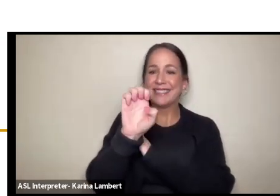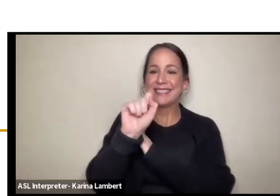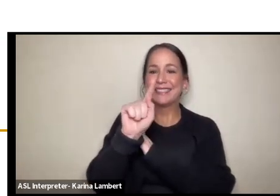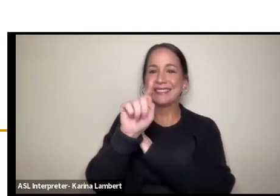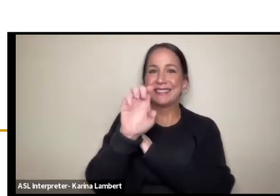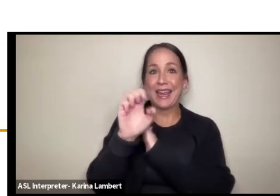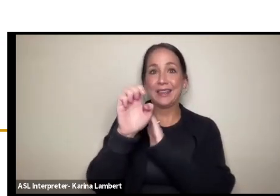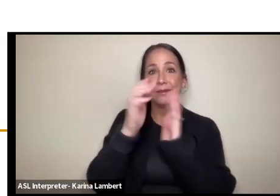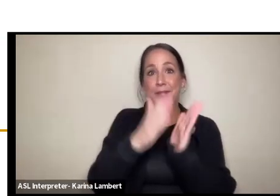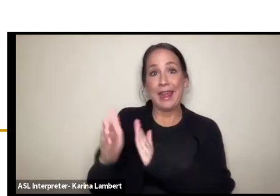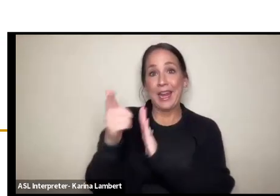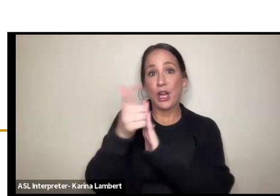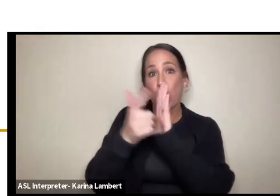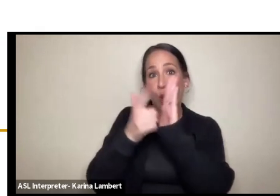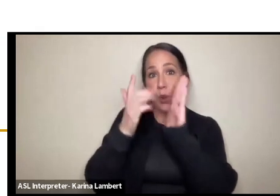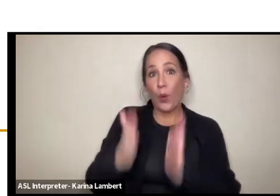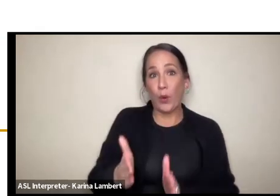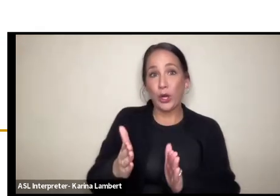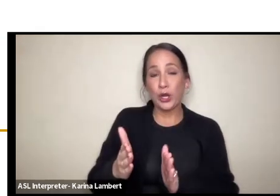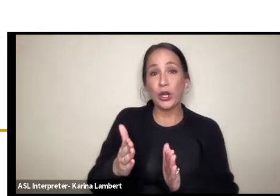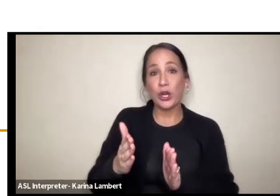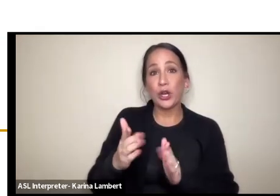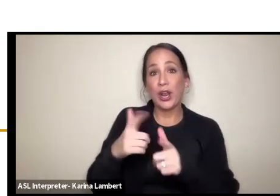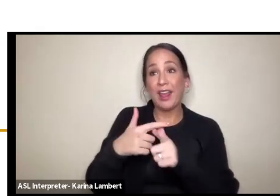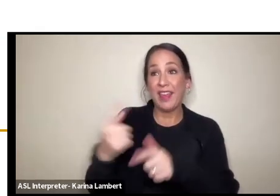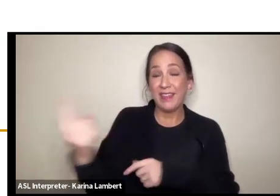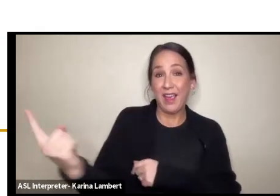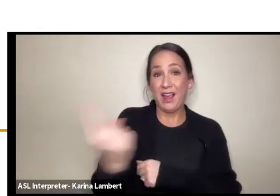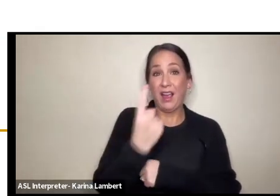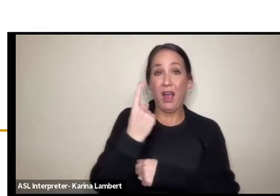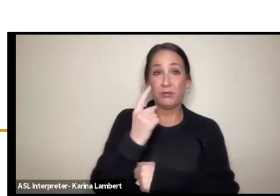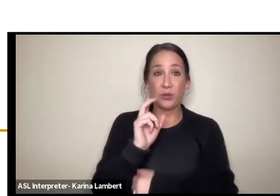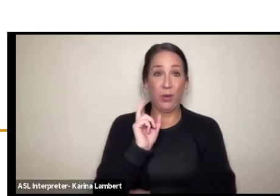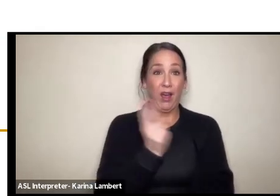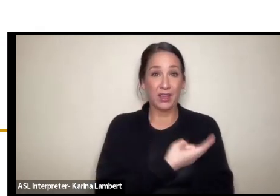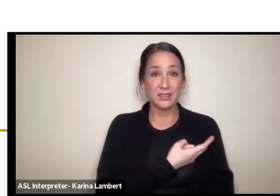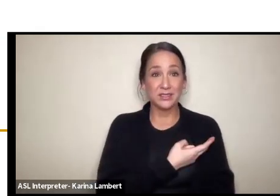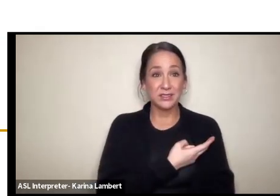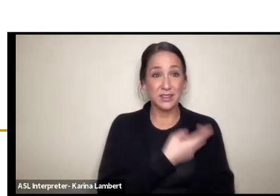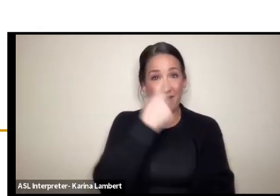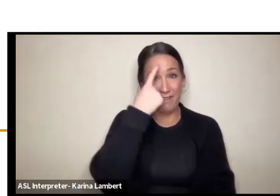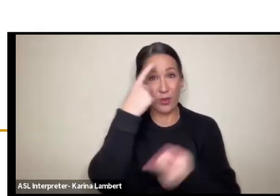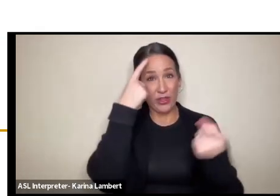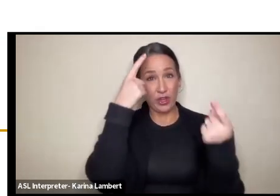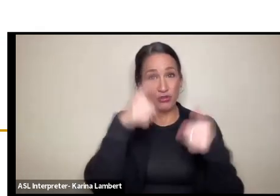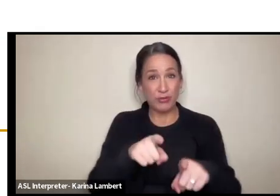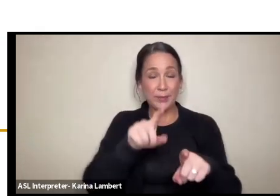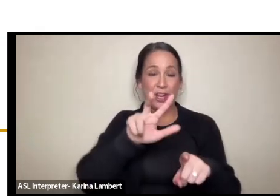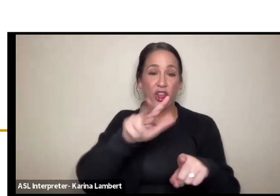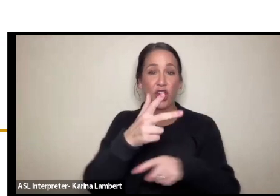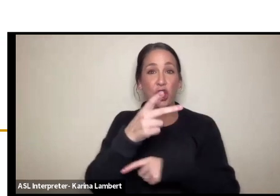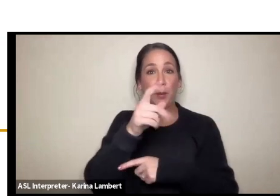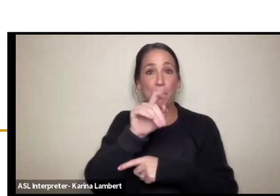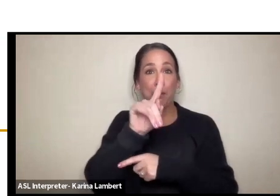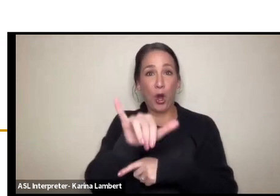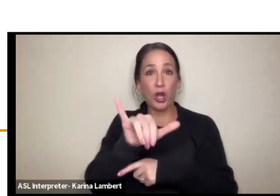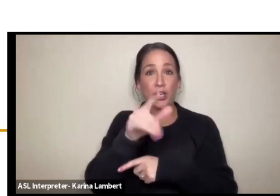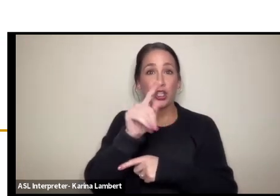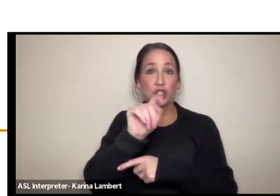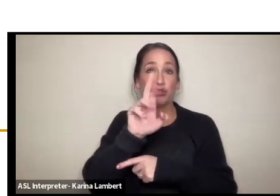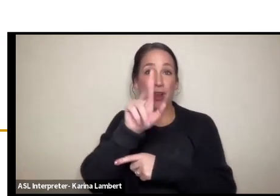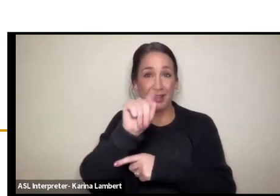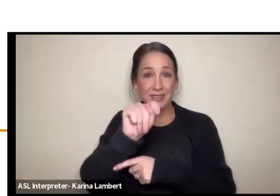to us to complete the joinder agreement that establishes that third party trust within our